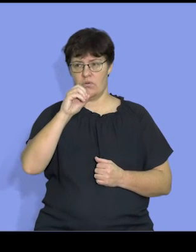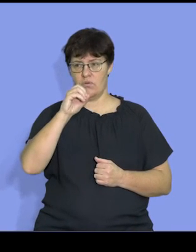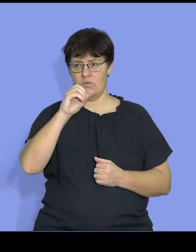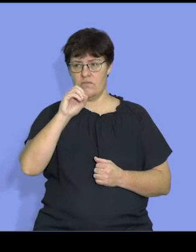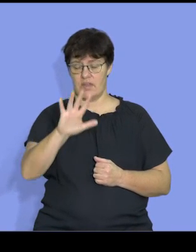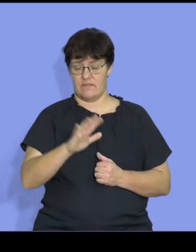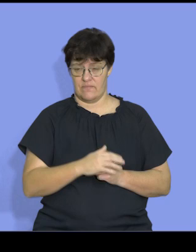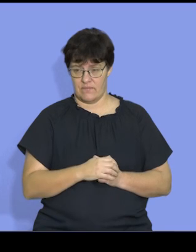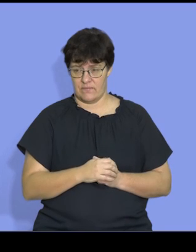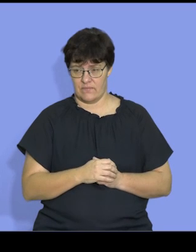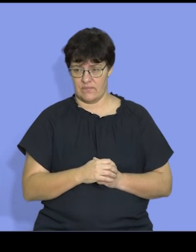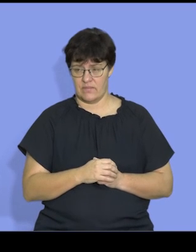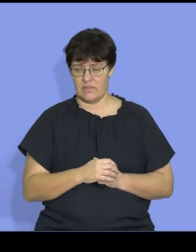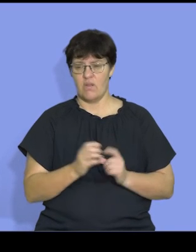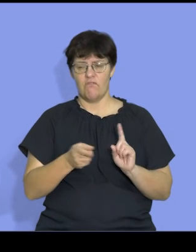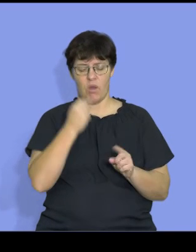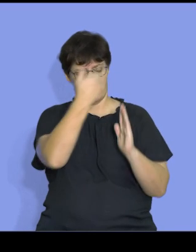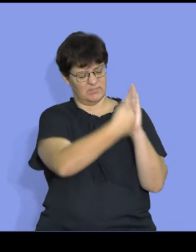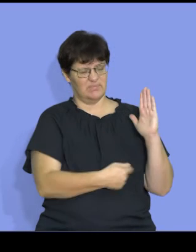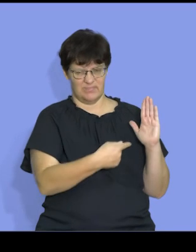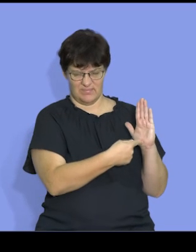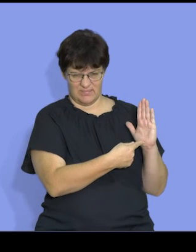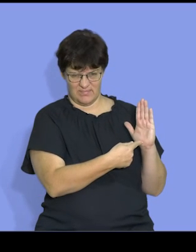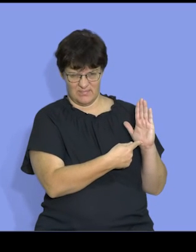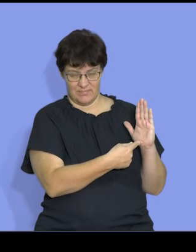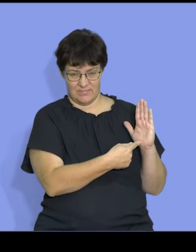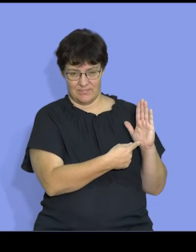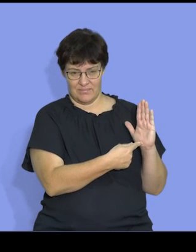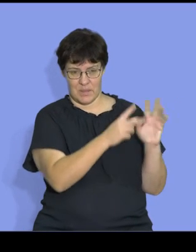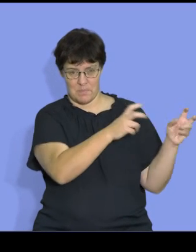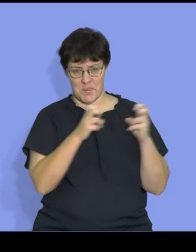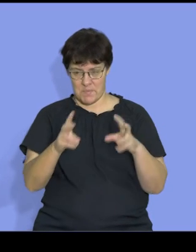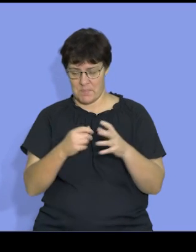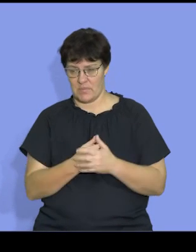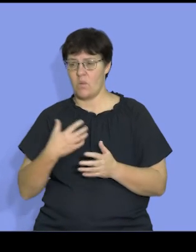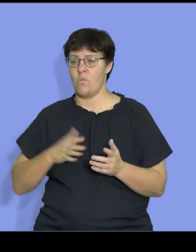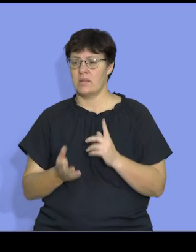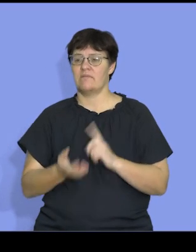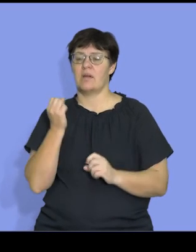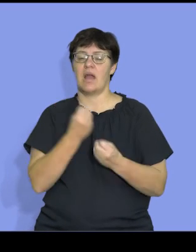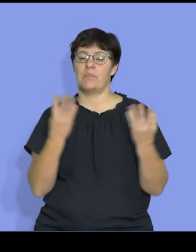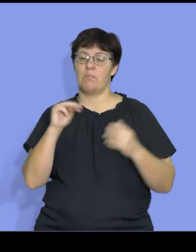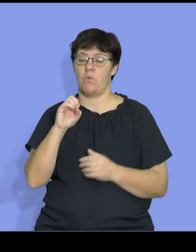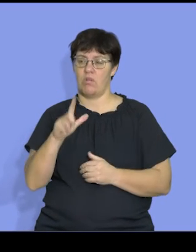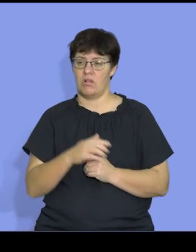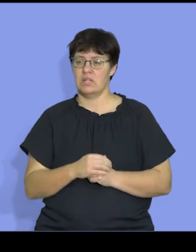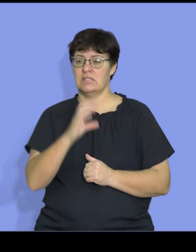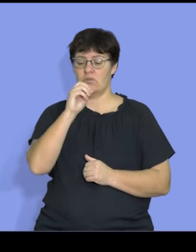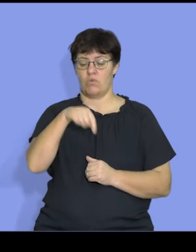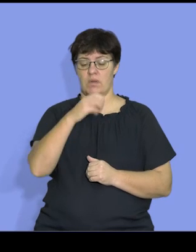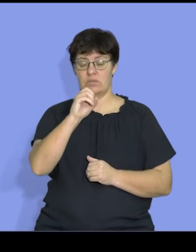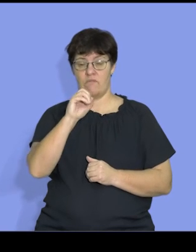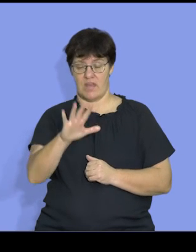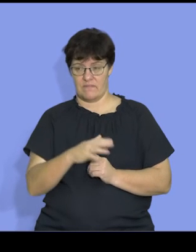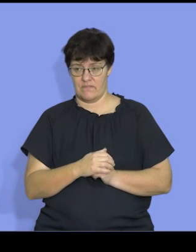the formula is from the data sheet. We copy it, and then we want to find the number of moles. So 0.05, which is